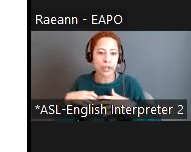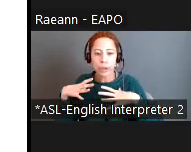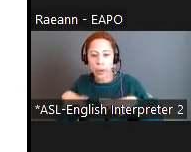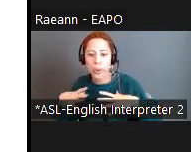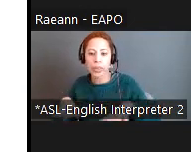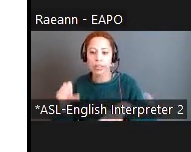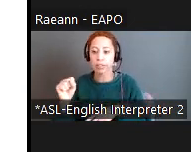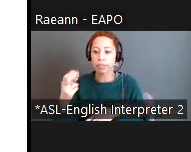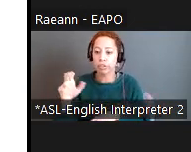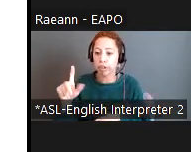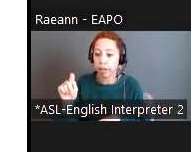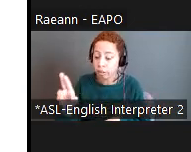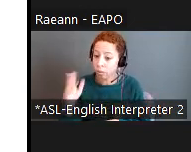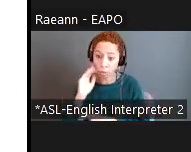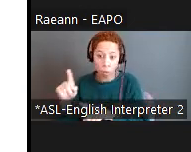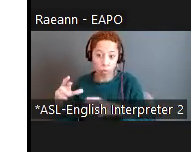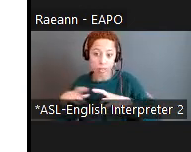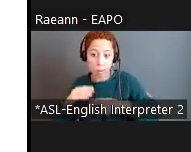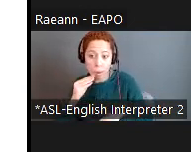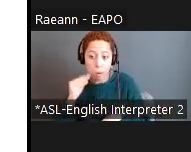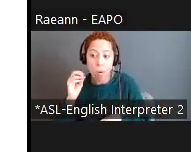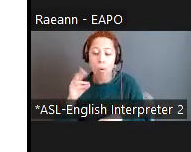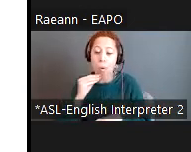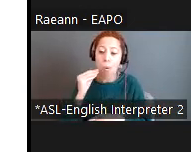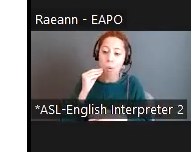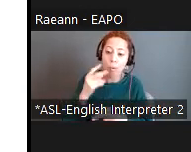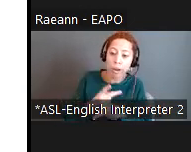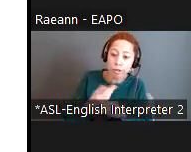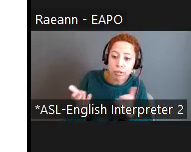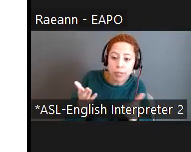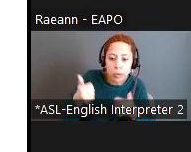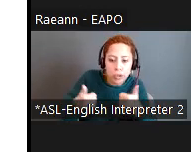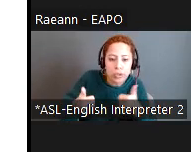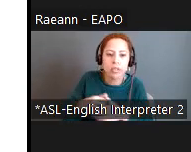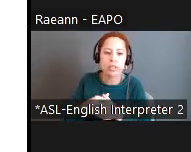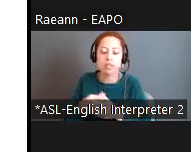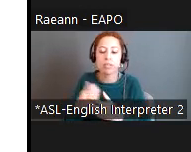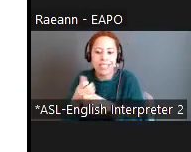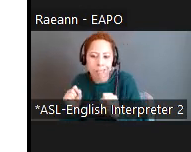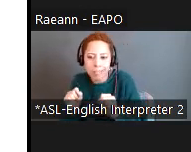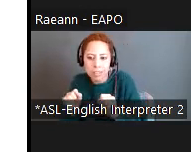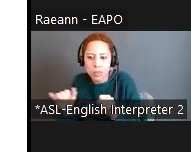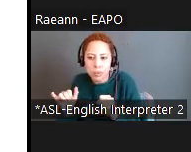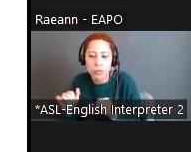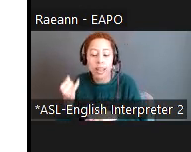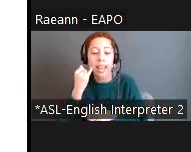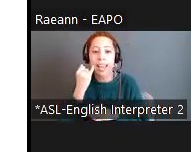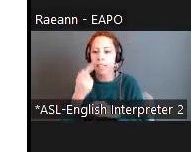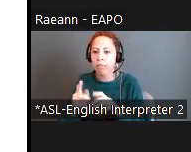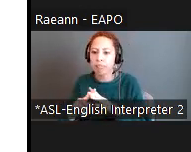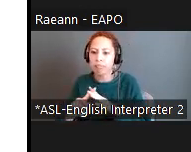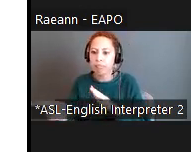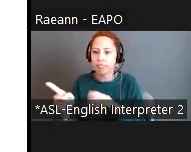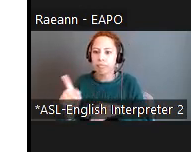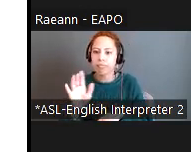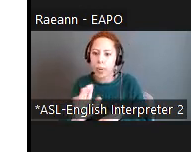Are you going to be living at home or have home care services? And safety, right? Have you started wandering out of your home? Have you started